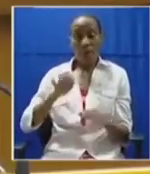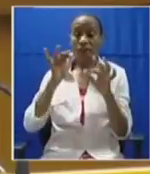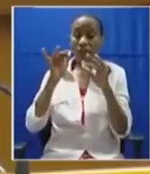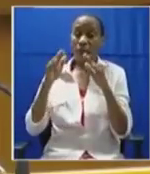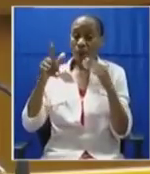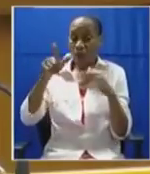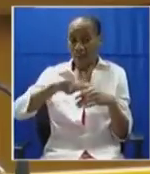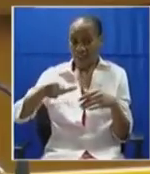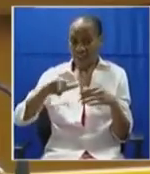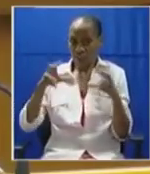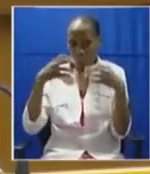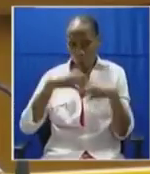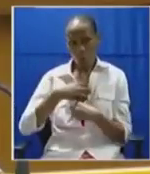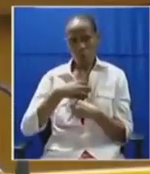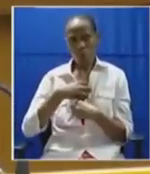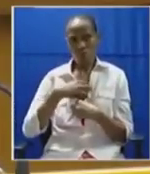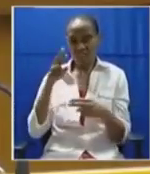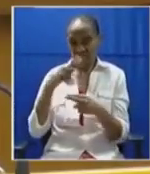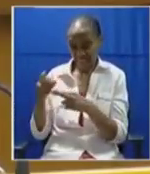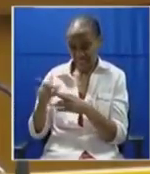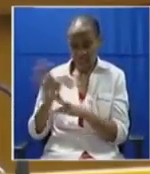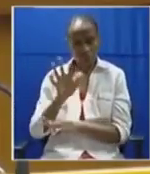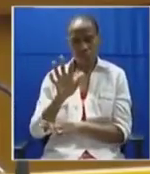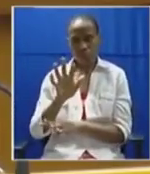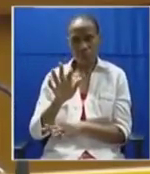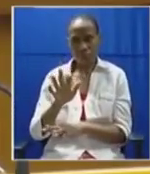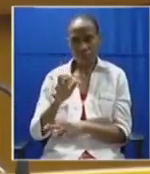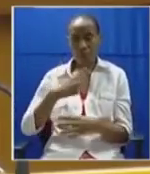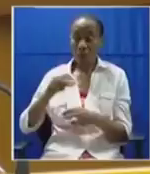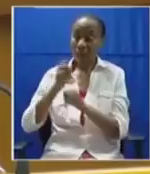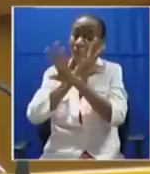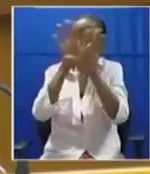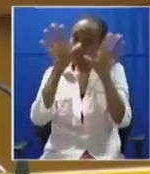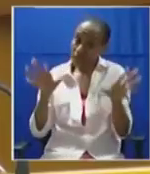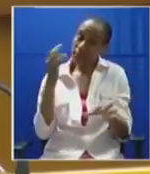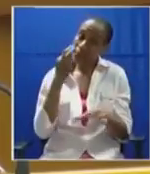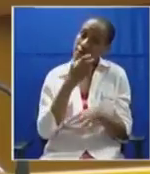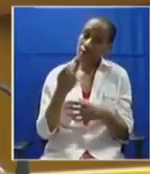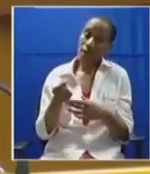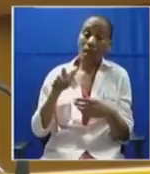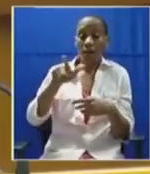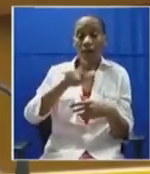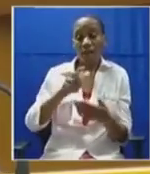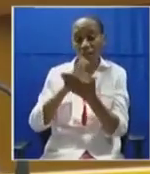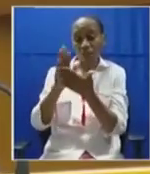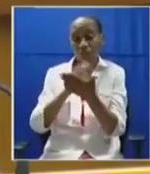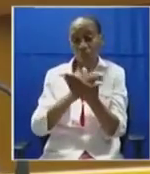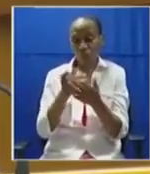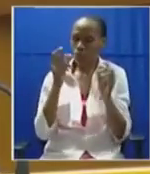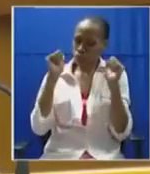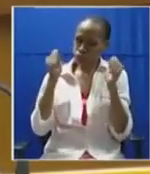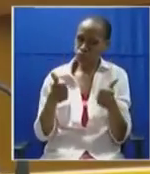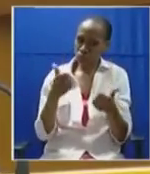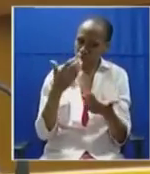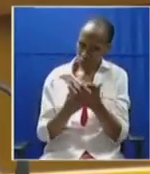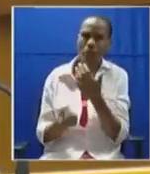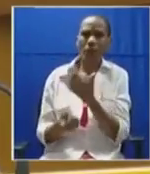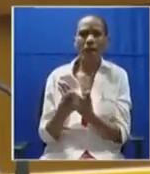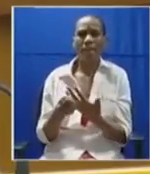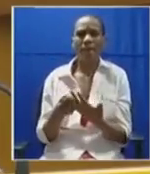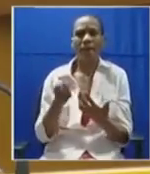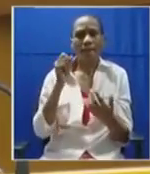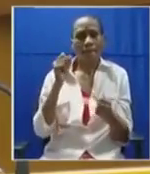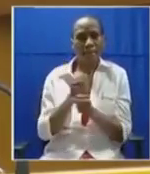not tenants. Let us be clear. Effective land reform is possible without threatening food